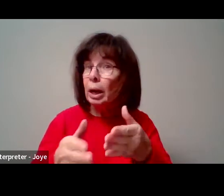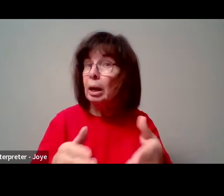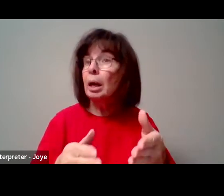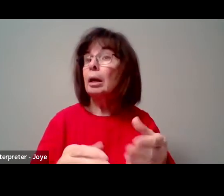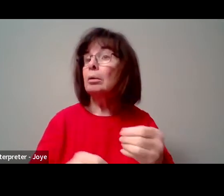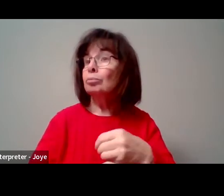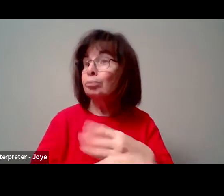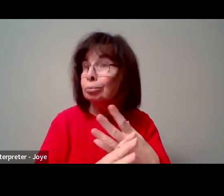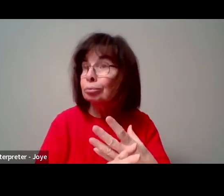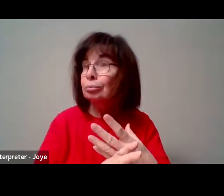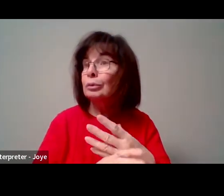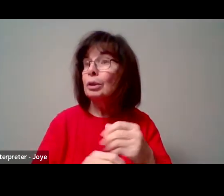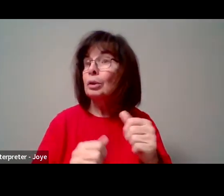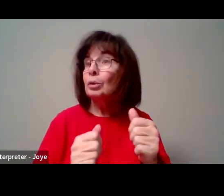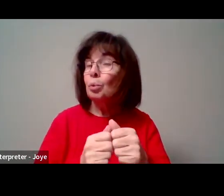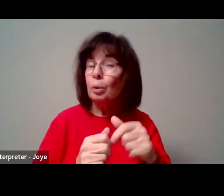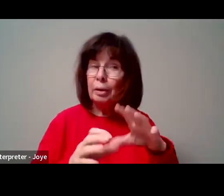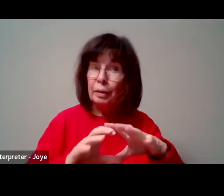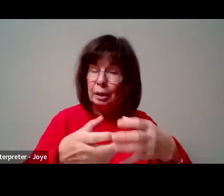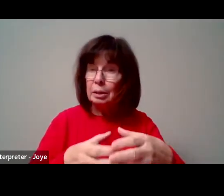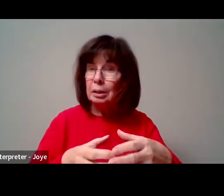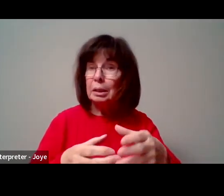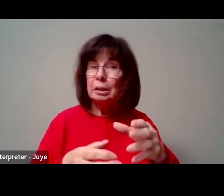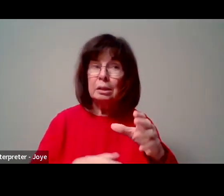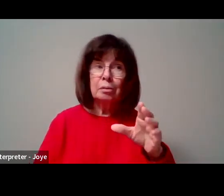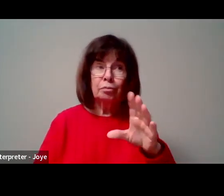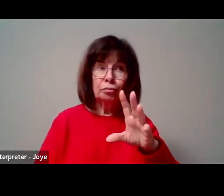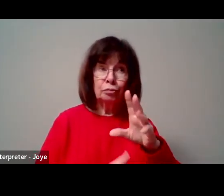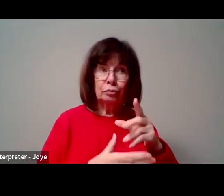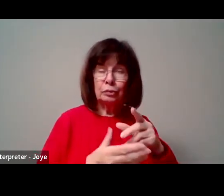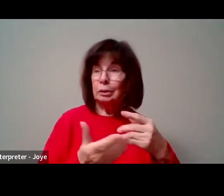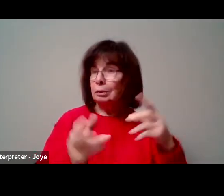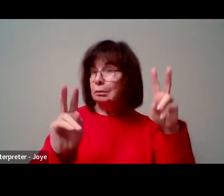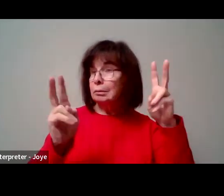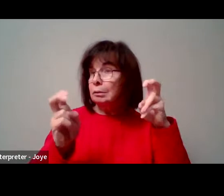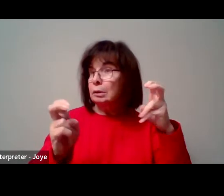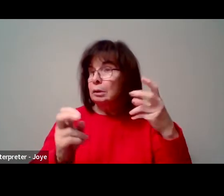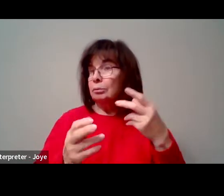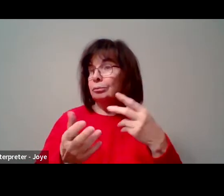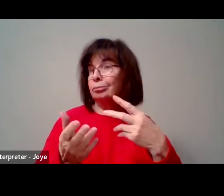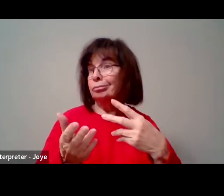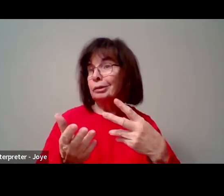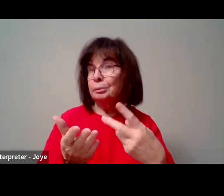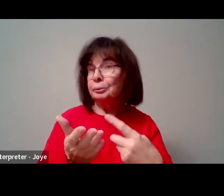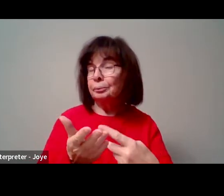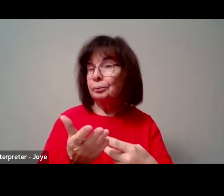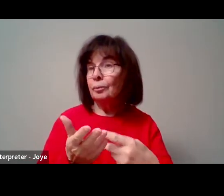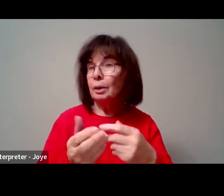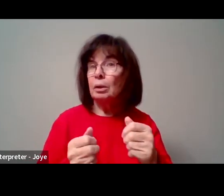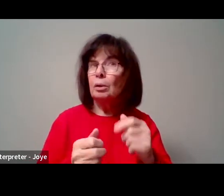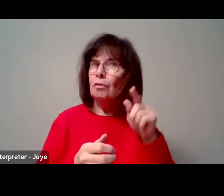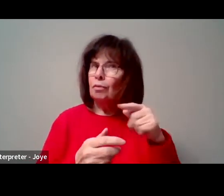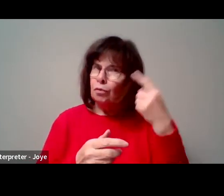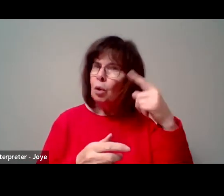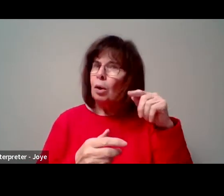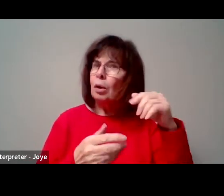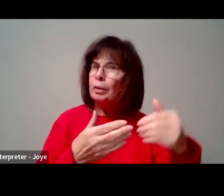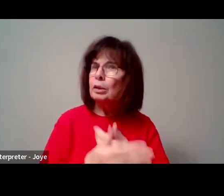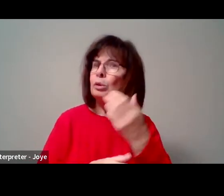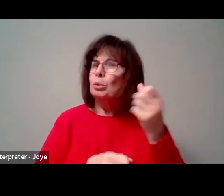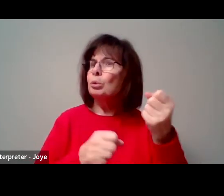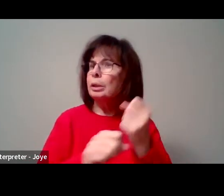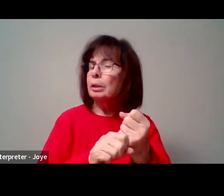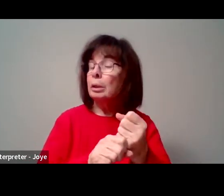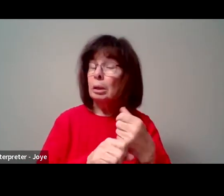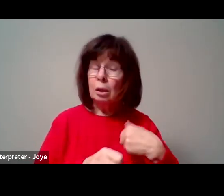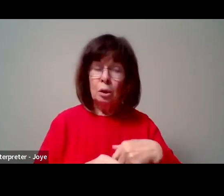way, with this particular content, scope, in the new year? We would like